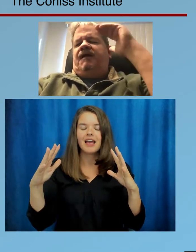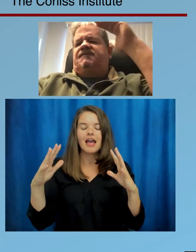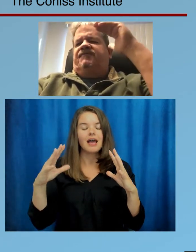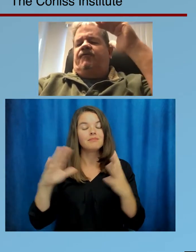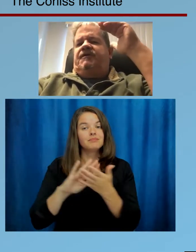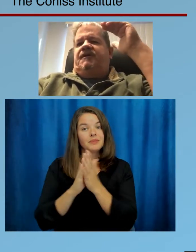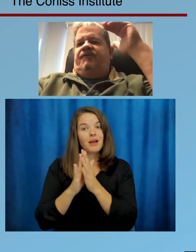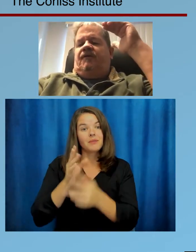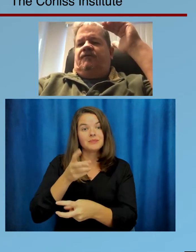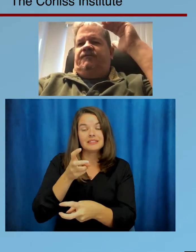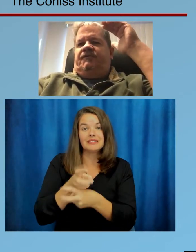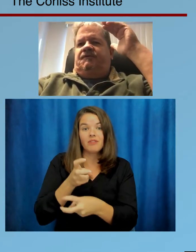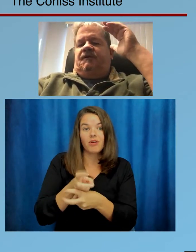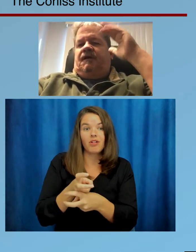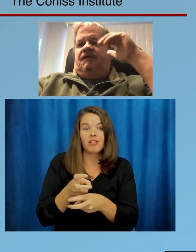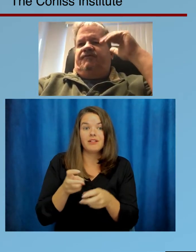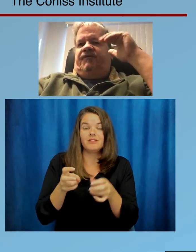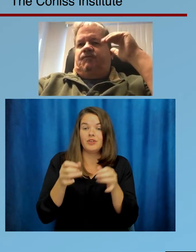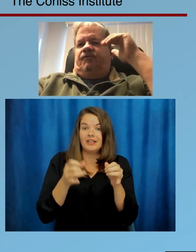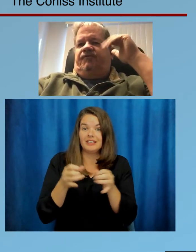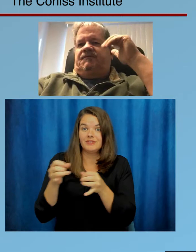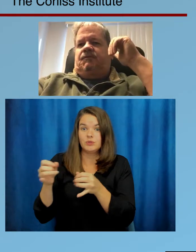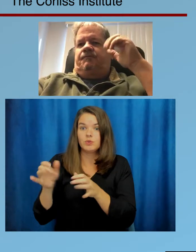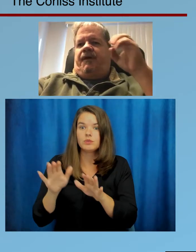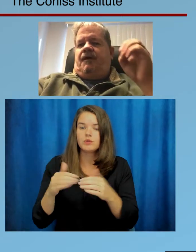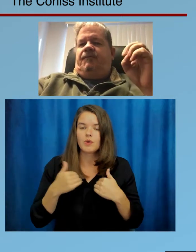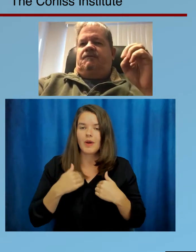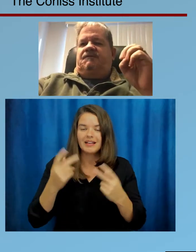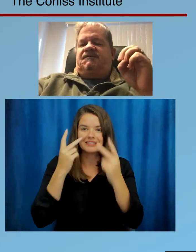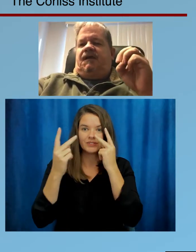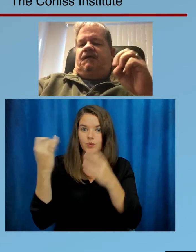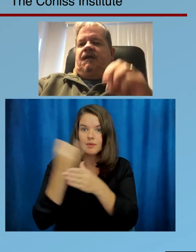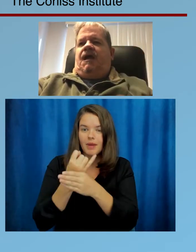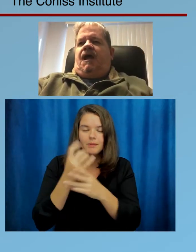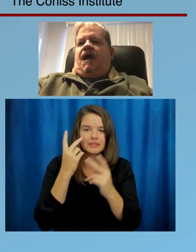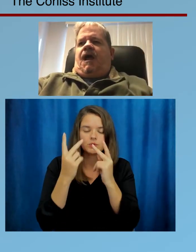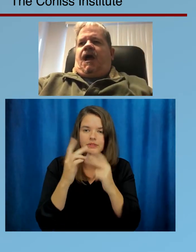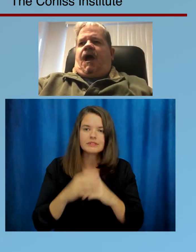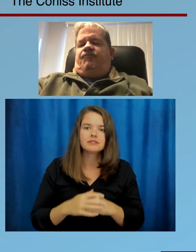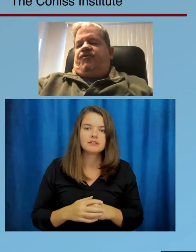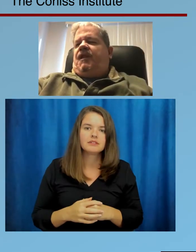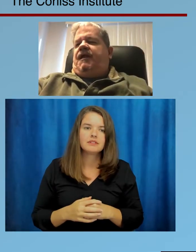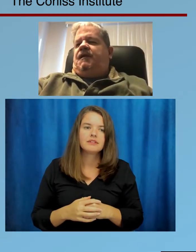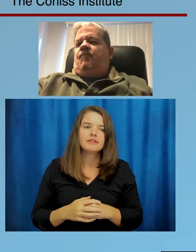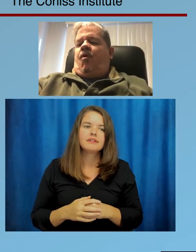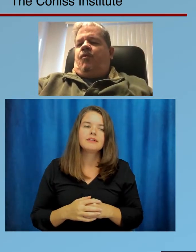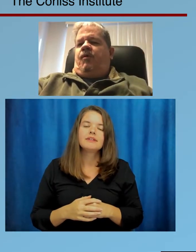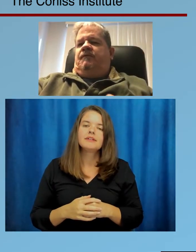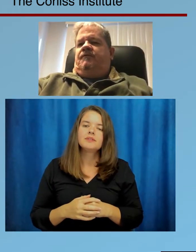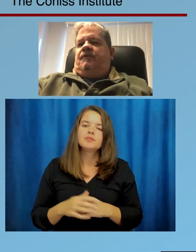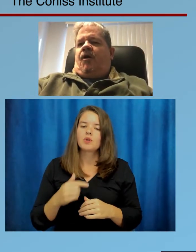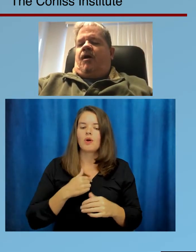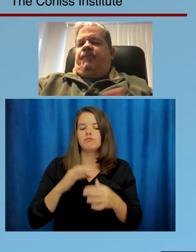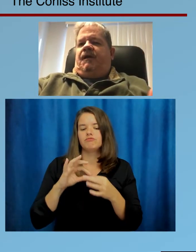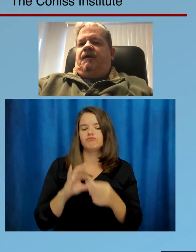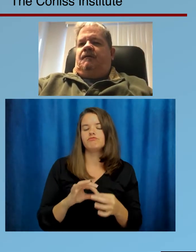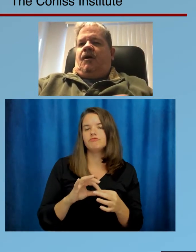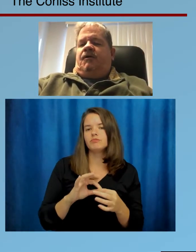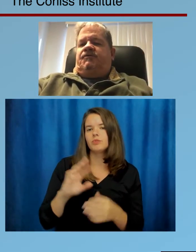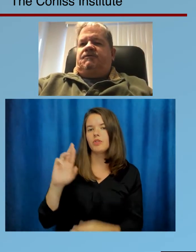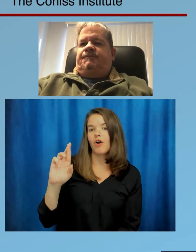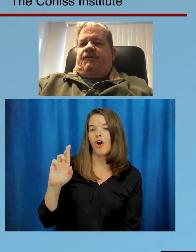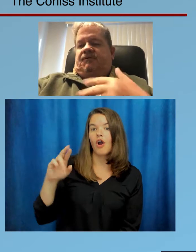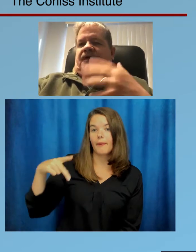And it makes it very difficult for an individual with visual impairment to see. I'm relating more with RP